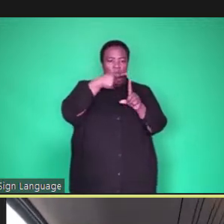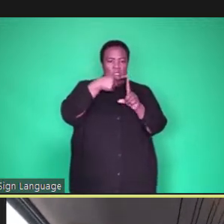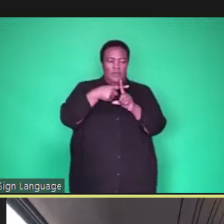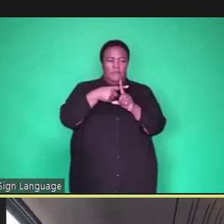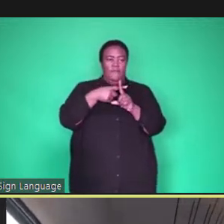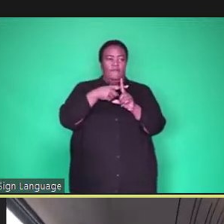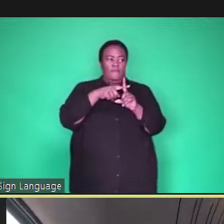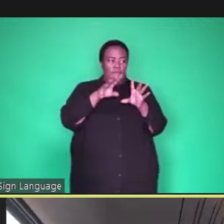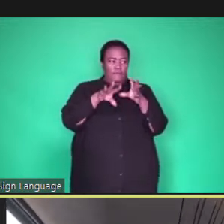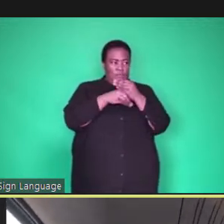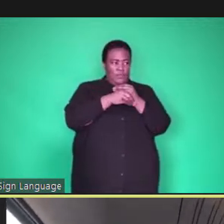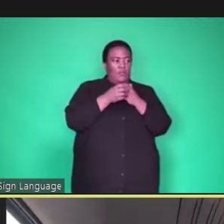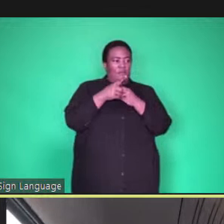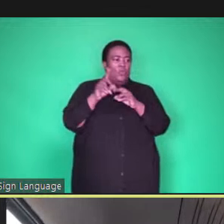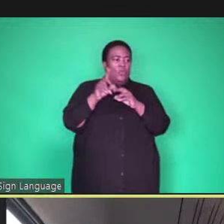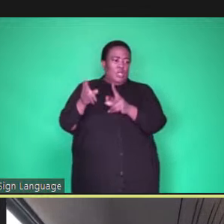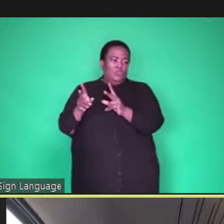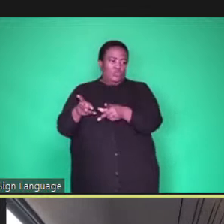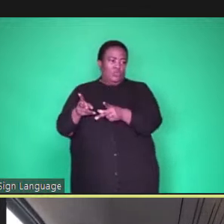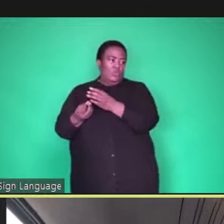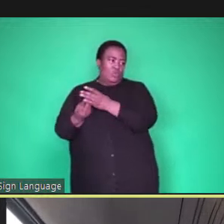of natural growth. Next slide.